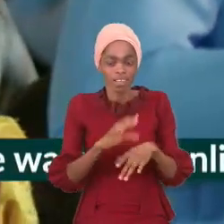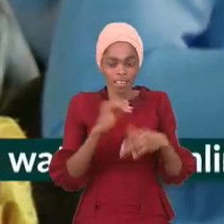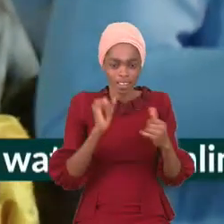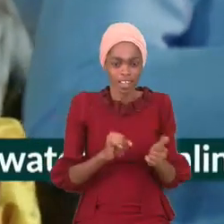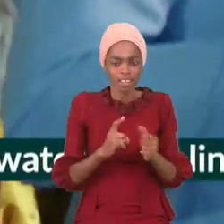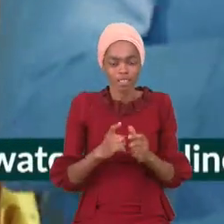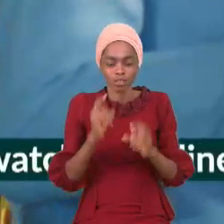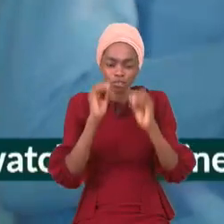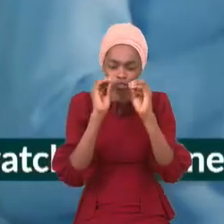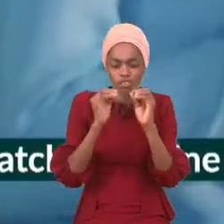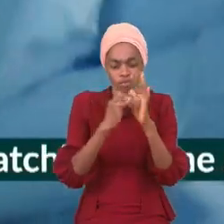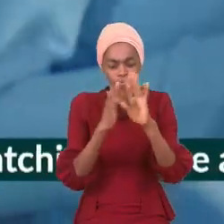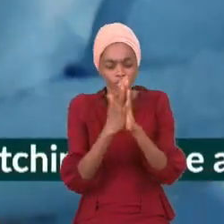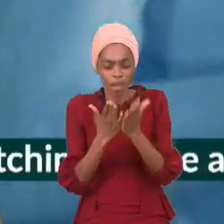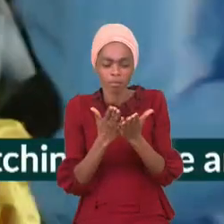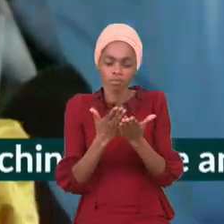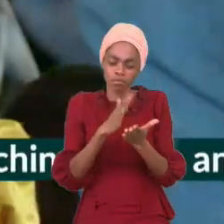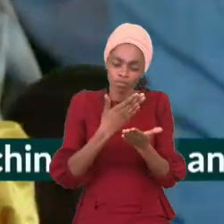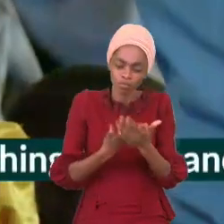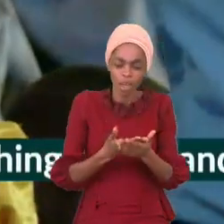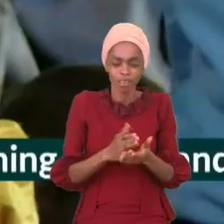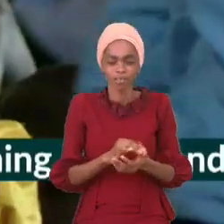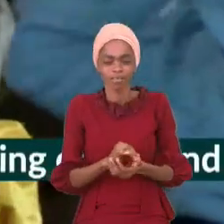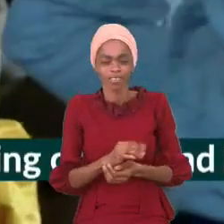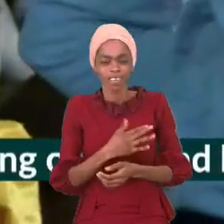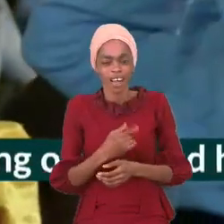The GCK convener will be praying for you.